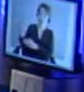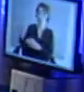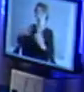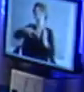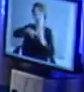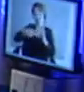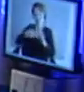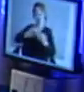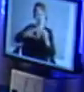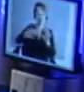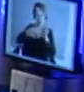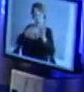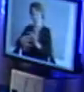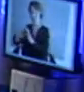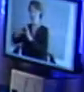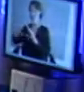Sorry?